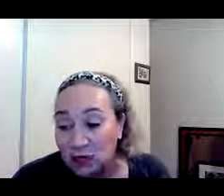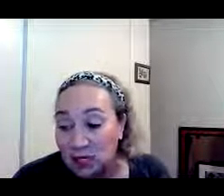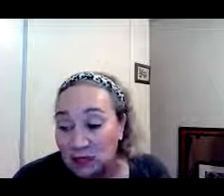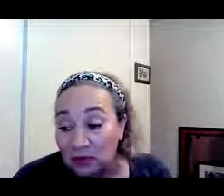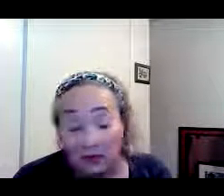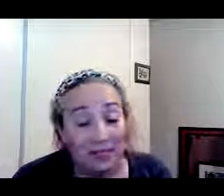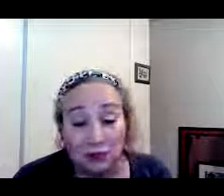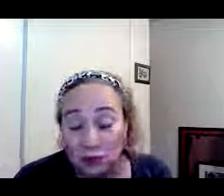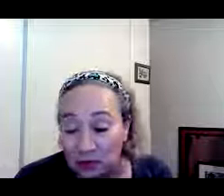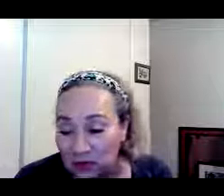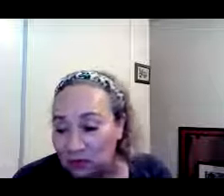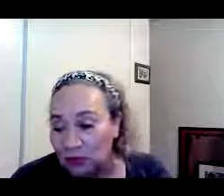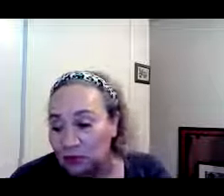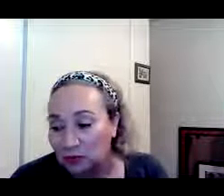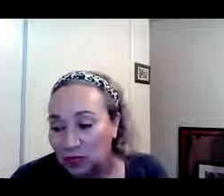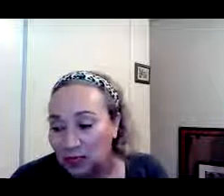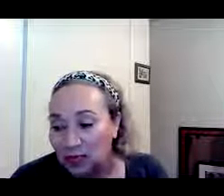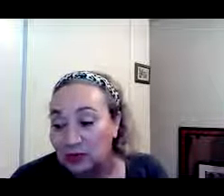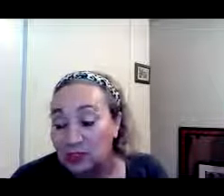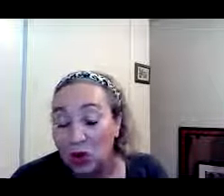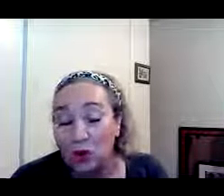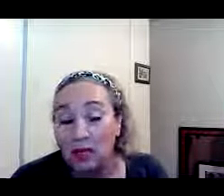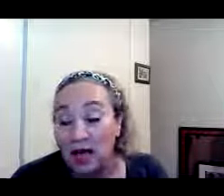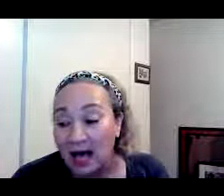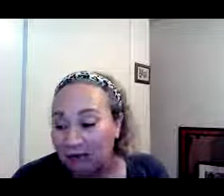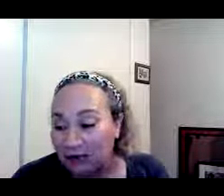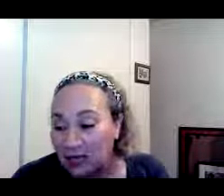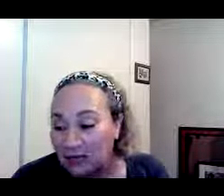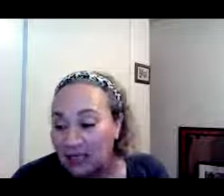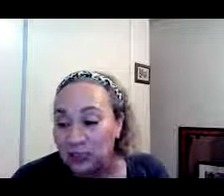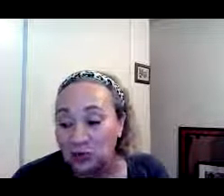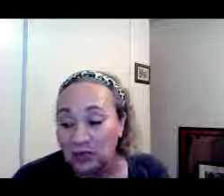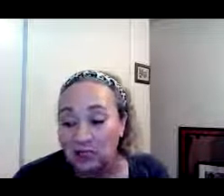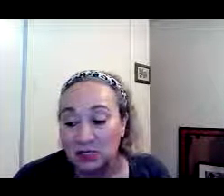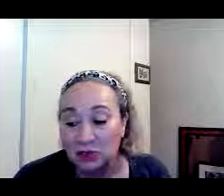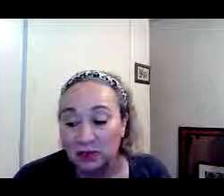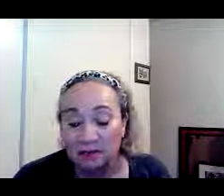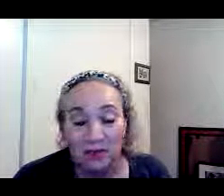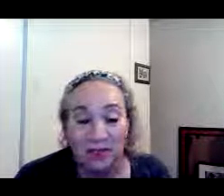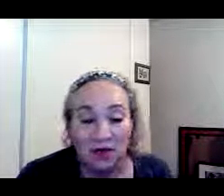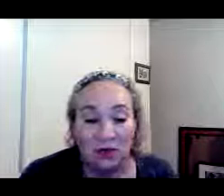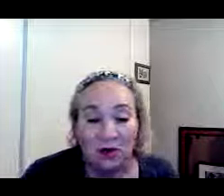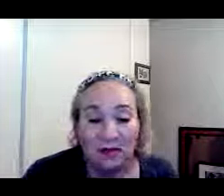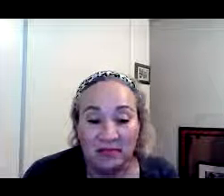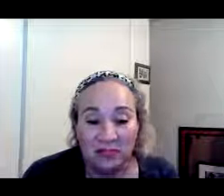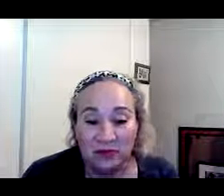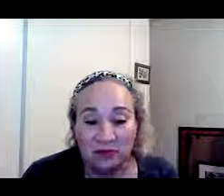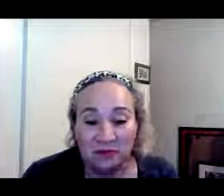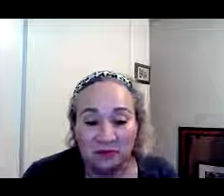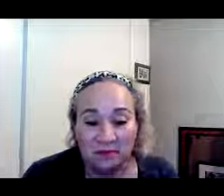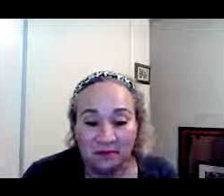you are you. That is truer than true. There is no one alive that is youer than you. We already miss